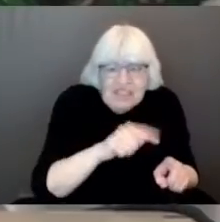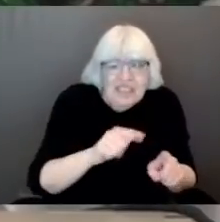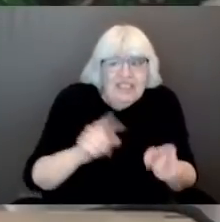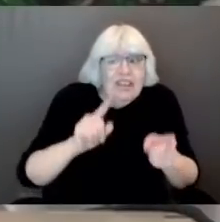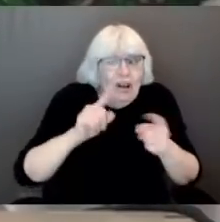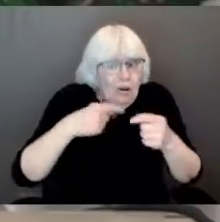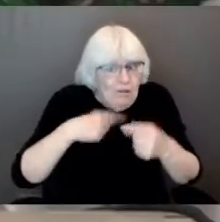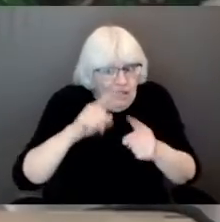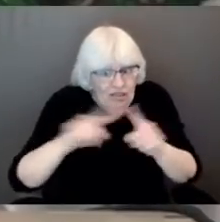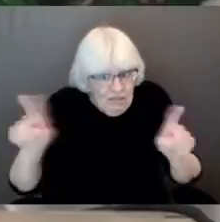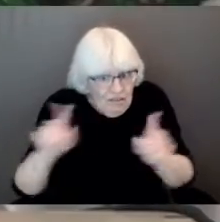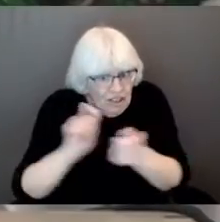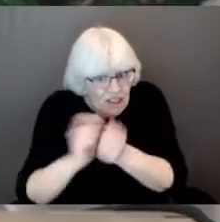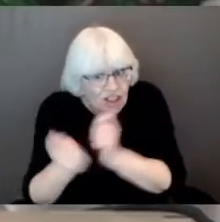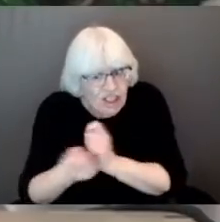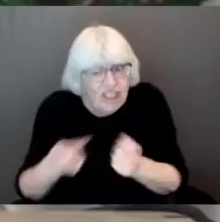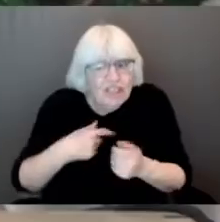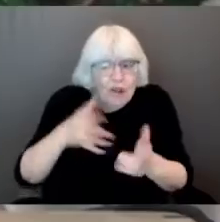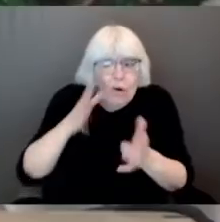that.